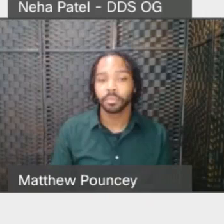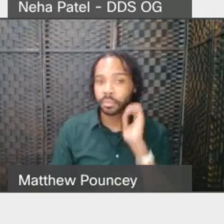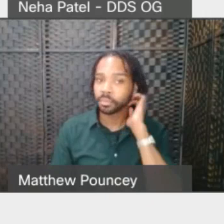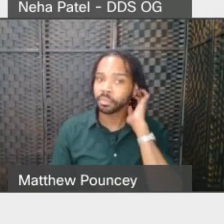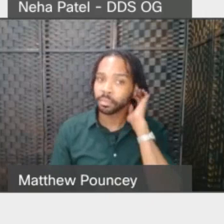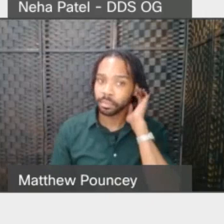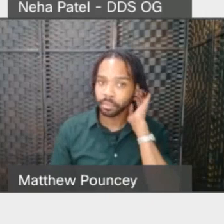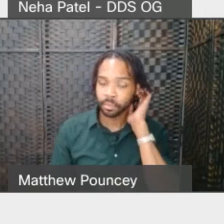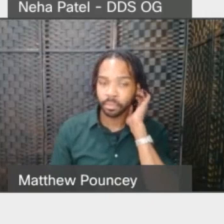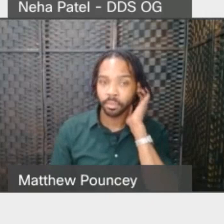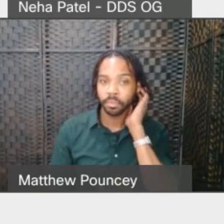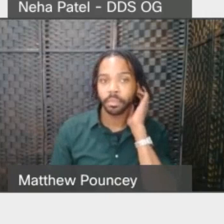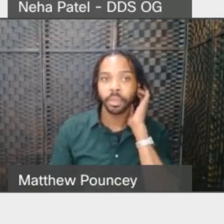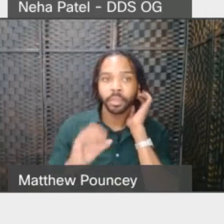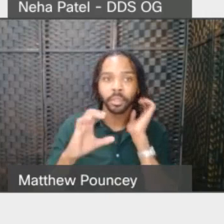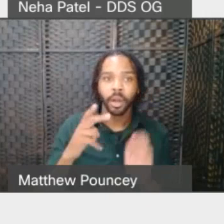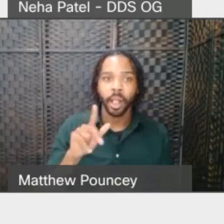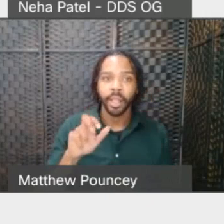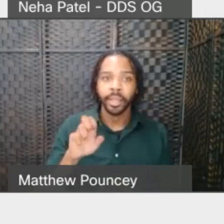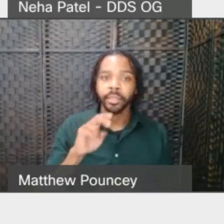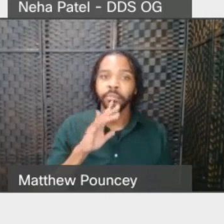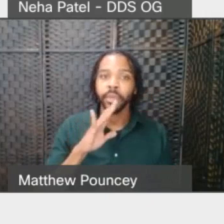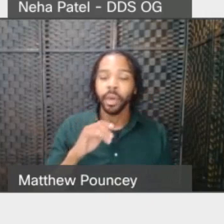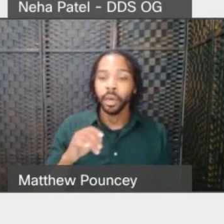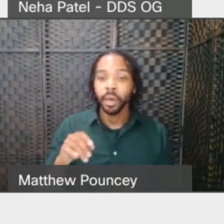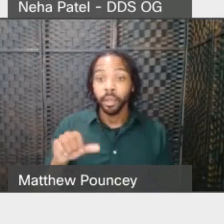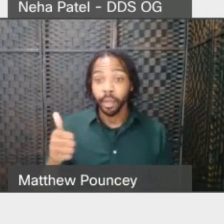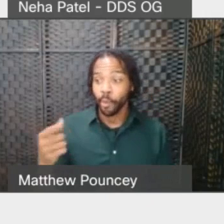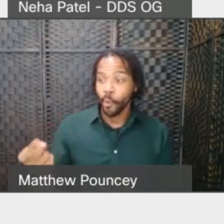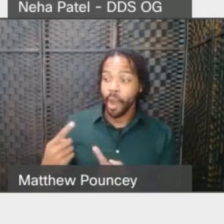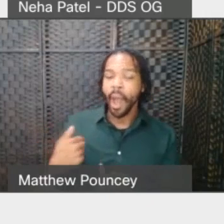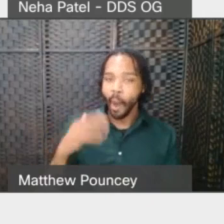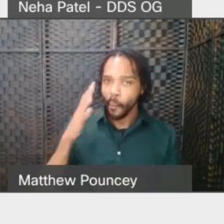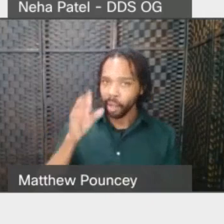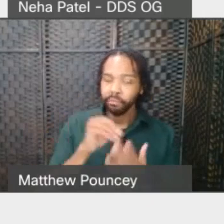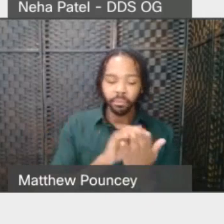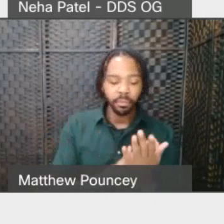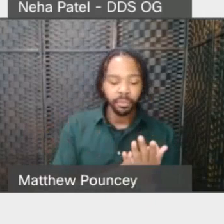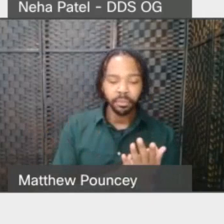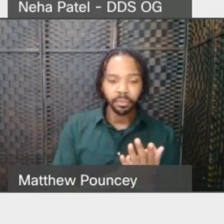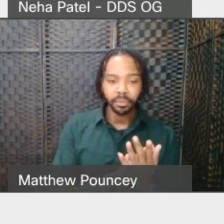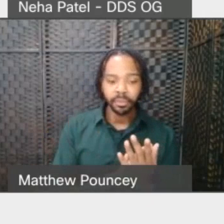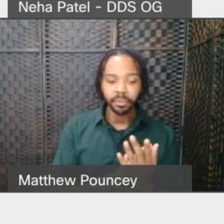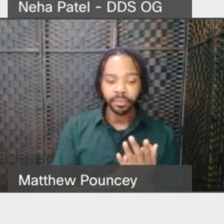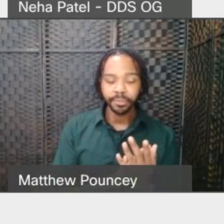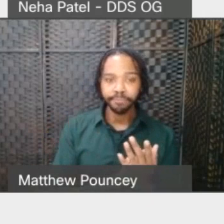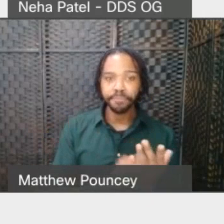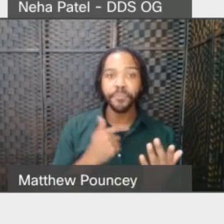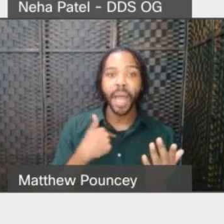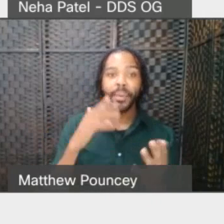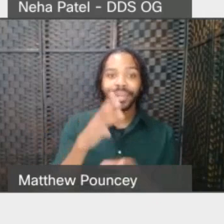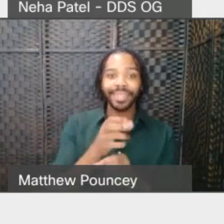I think I had this question. So I do note that I would get